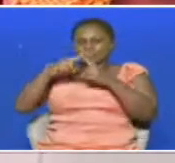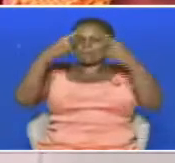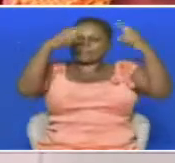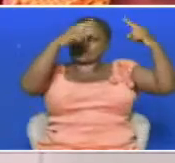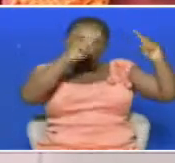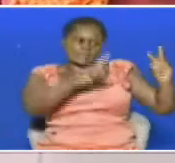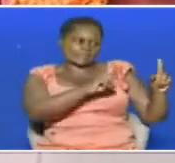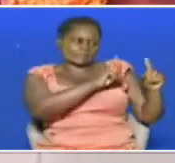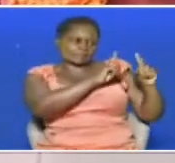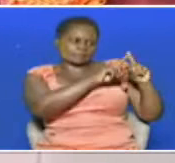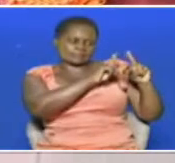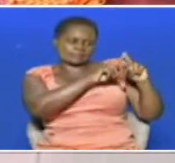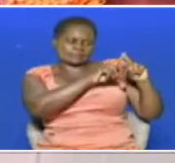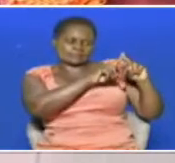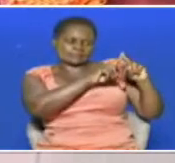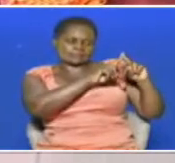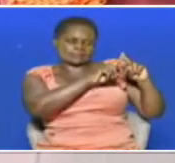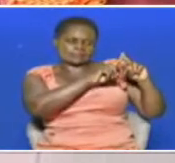prosperity